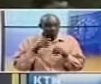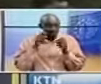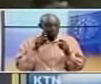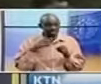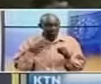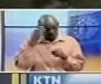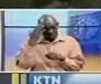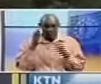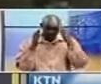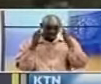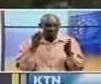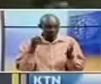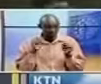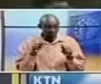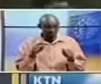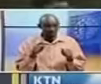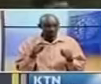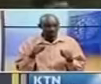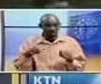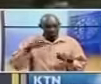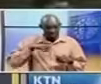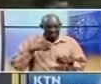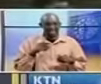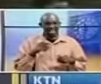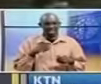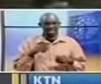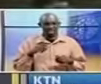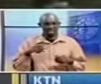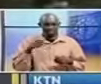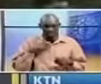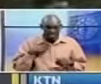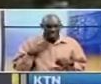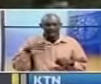perhaps aware, that we have no expatriates.